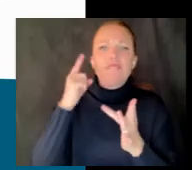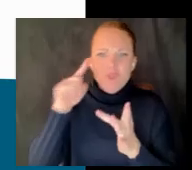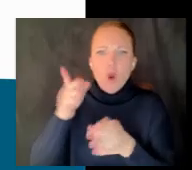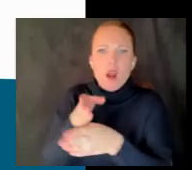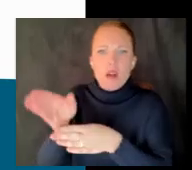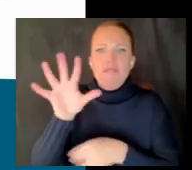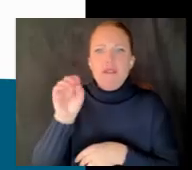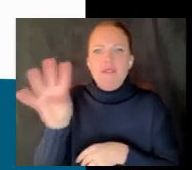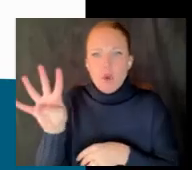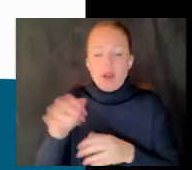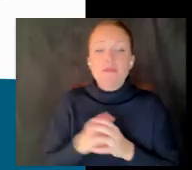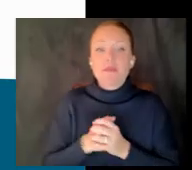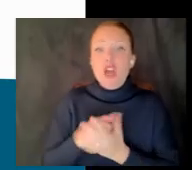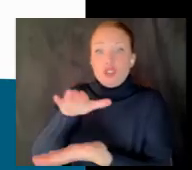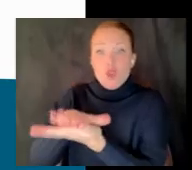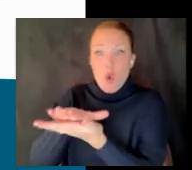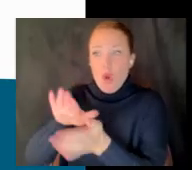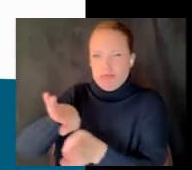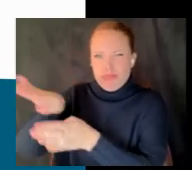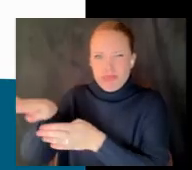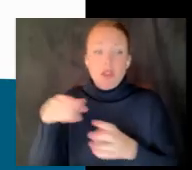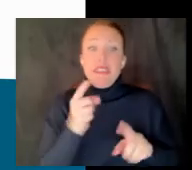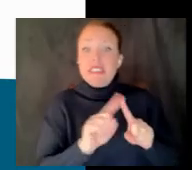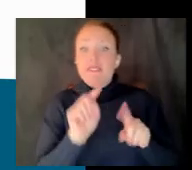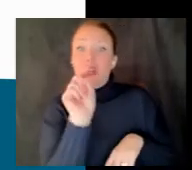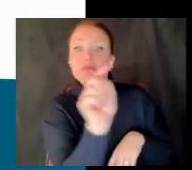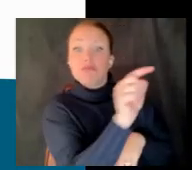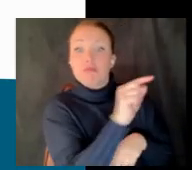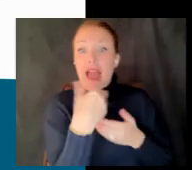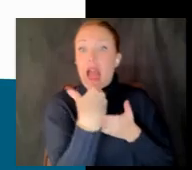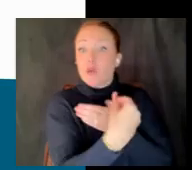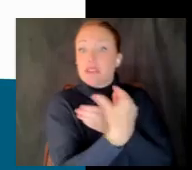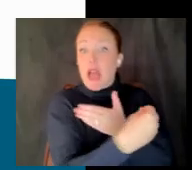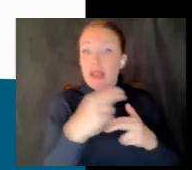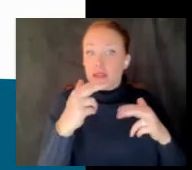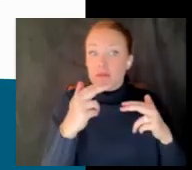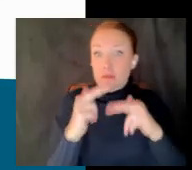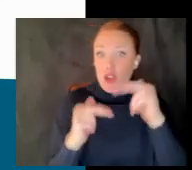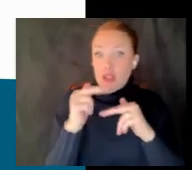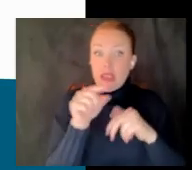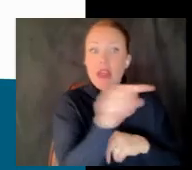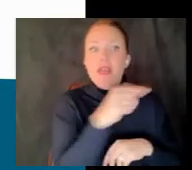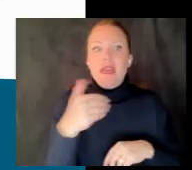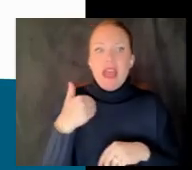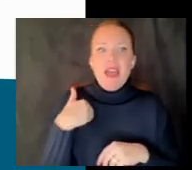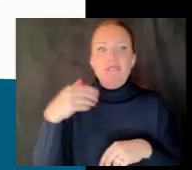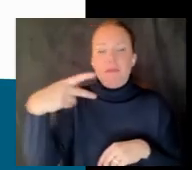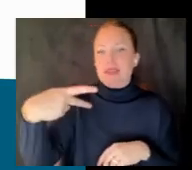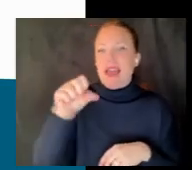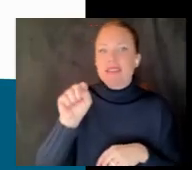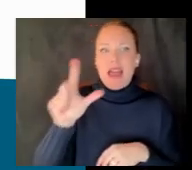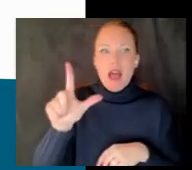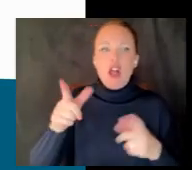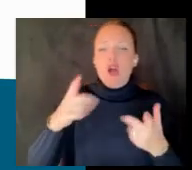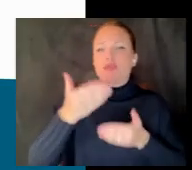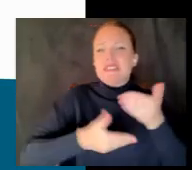Should you need support outside of the building, each pyramid of schools has a procedural support liaison, or PSL. The PSL is a